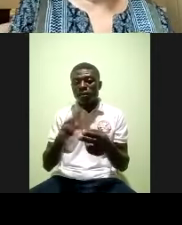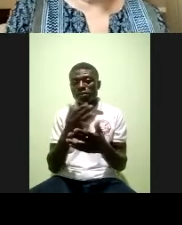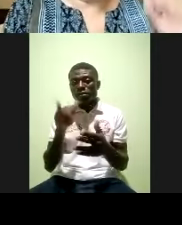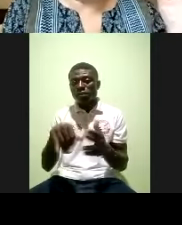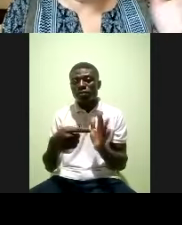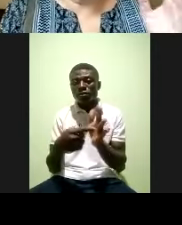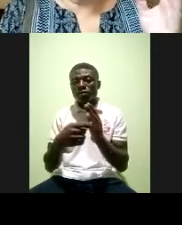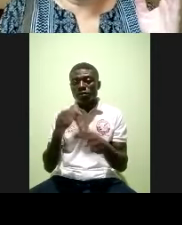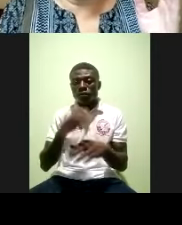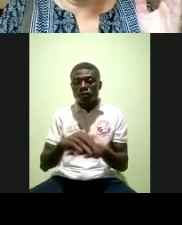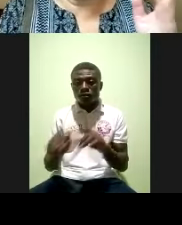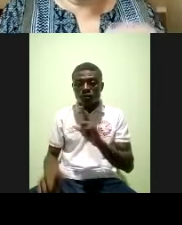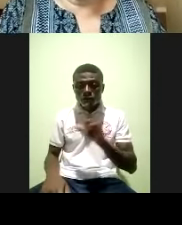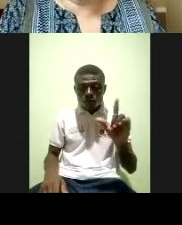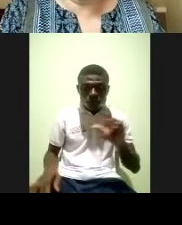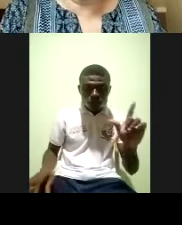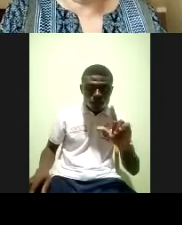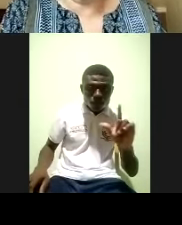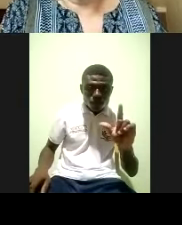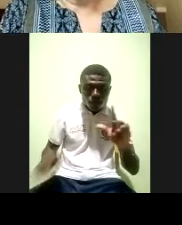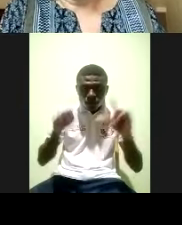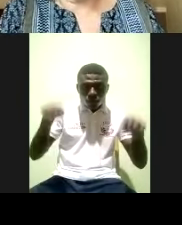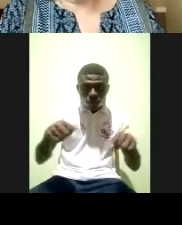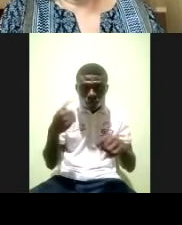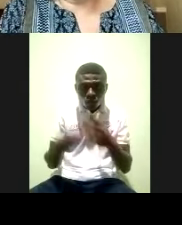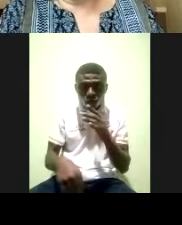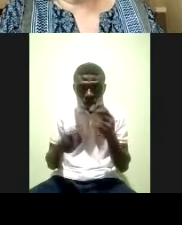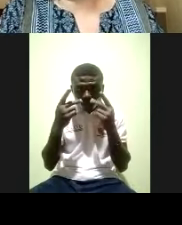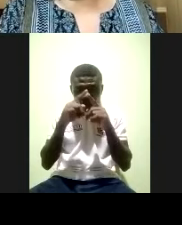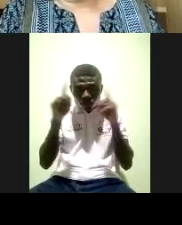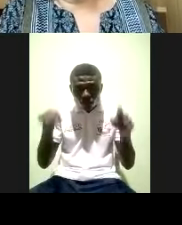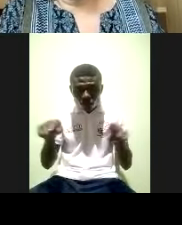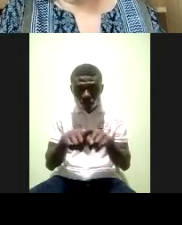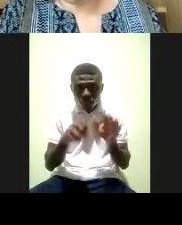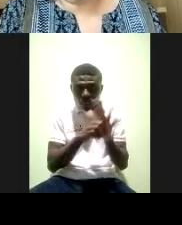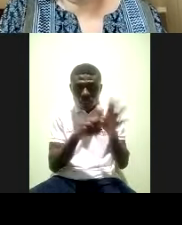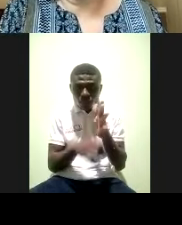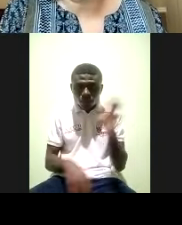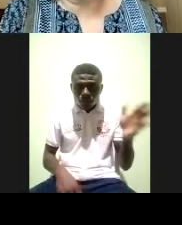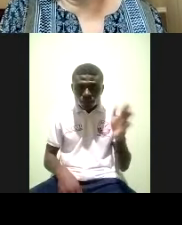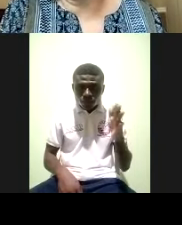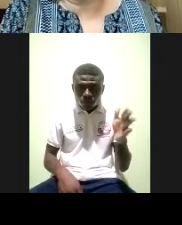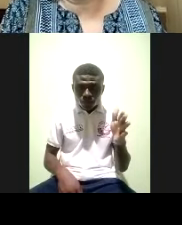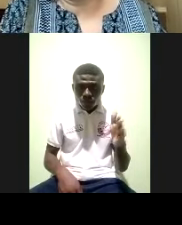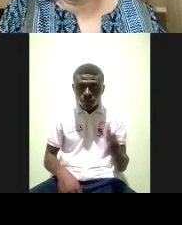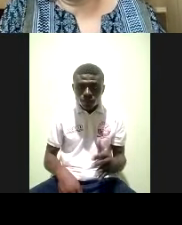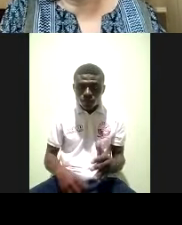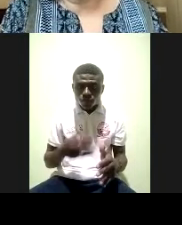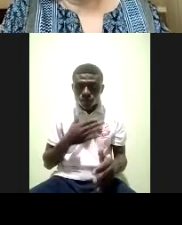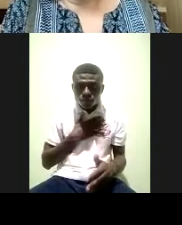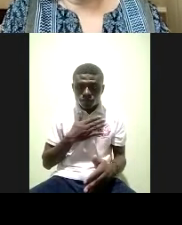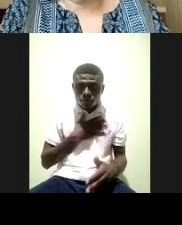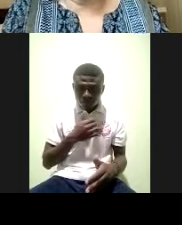your left-hand side of the screen, what you see are the examples of, or the samples of my own students'